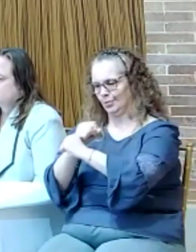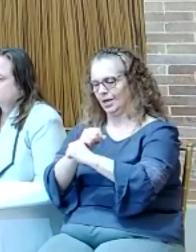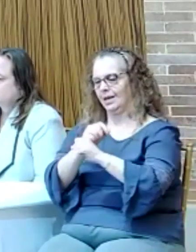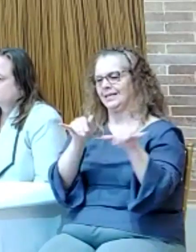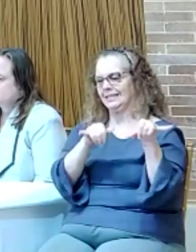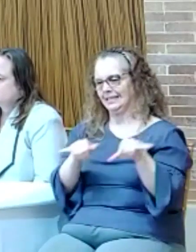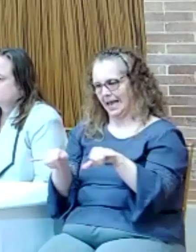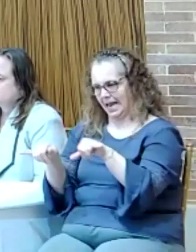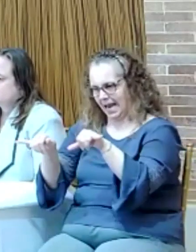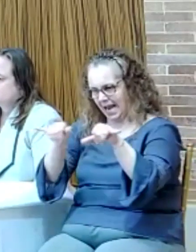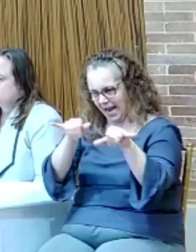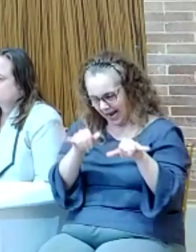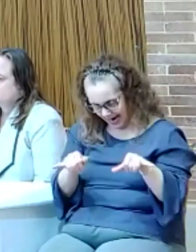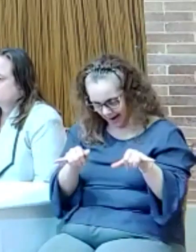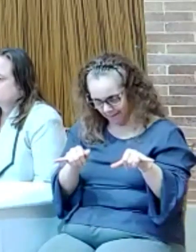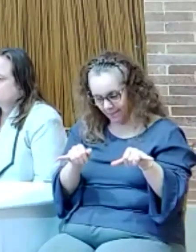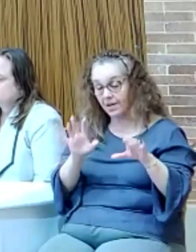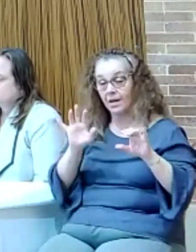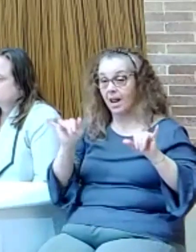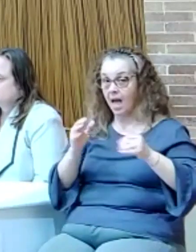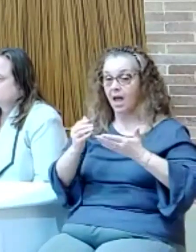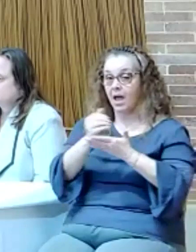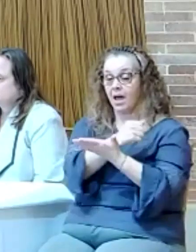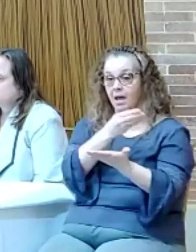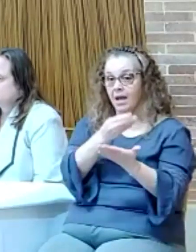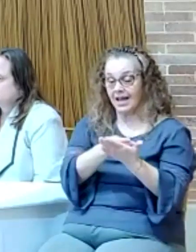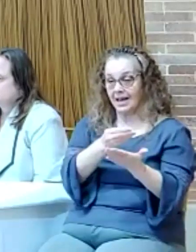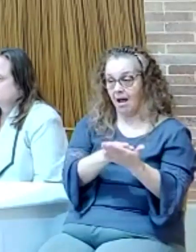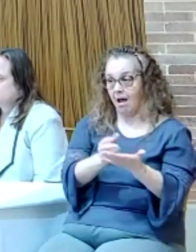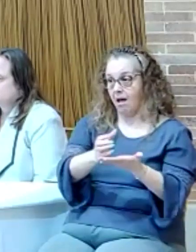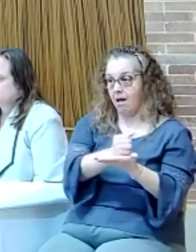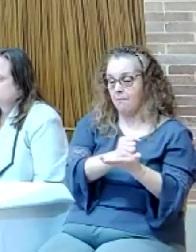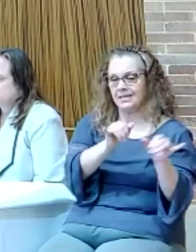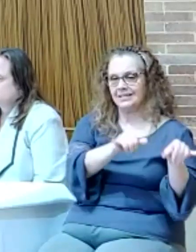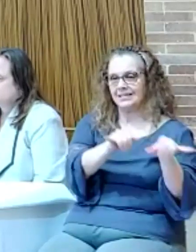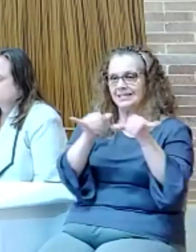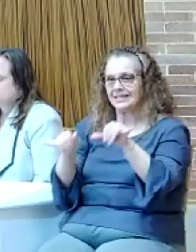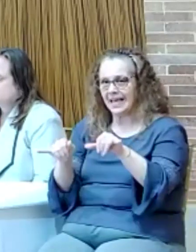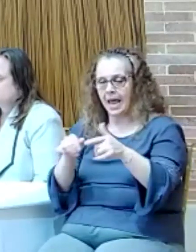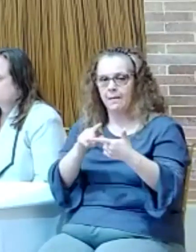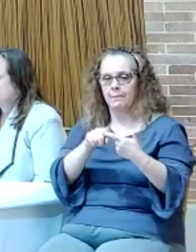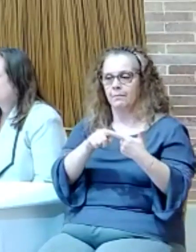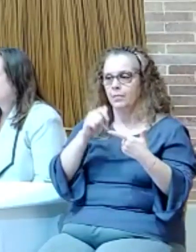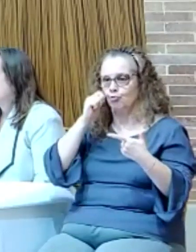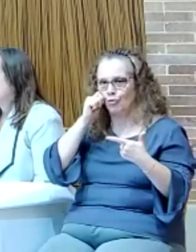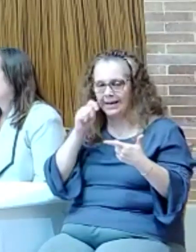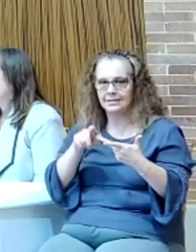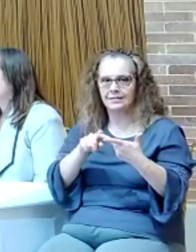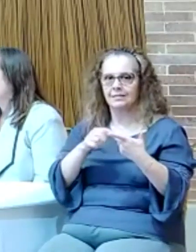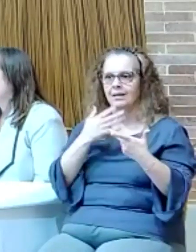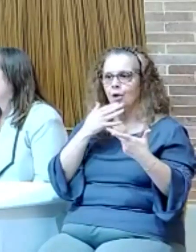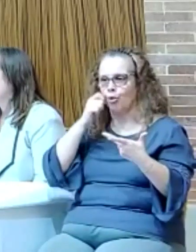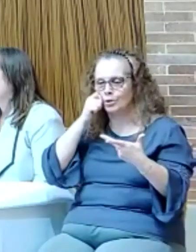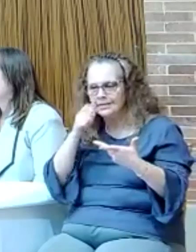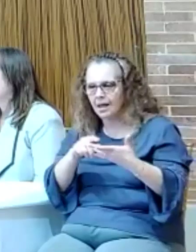protection that would be afforded somebody based upon their race their religion color of their skin national origin immigration status so it doesn't